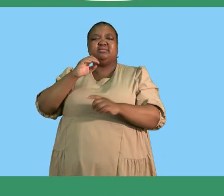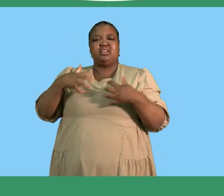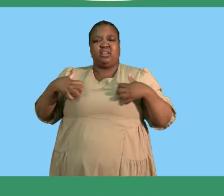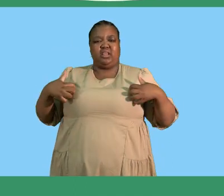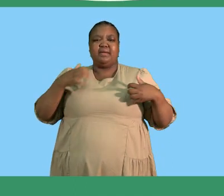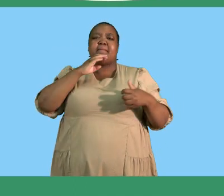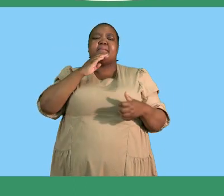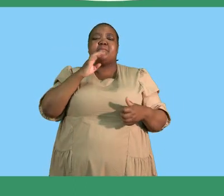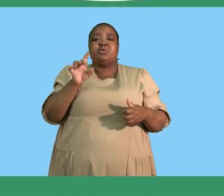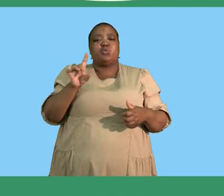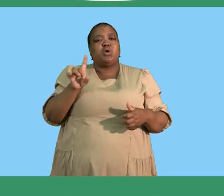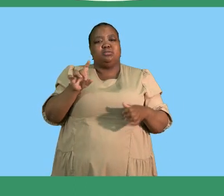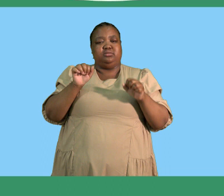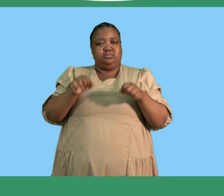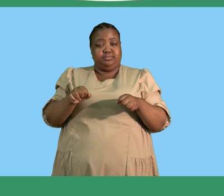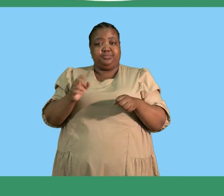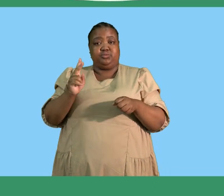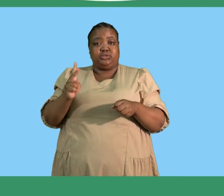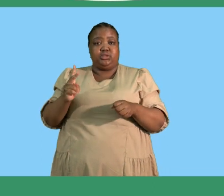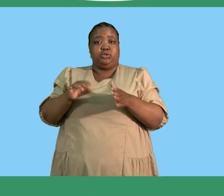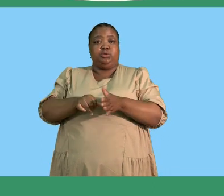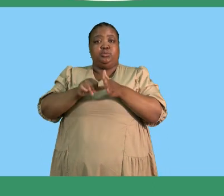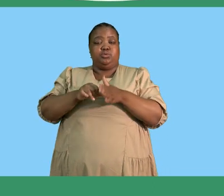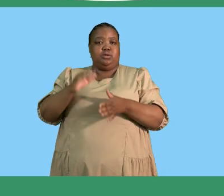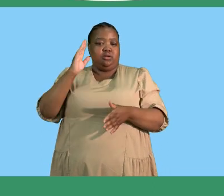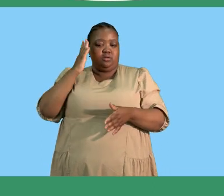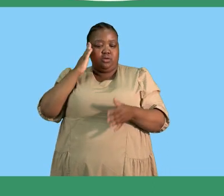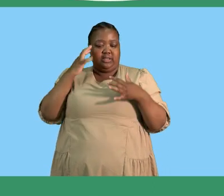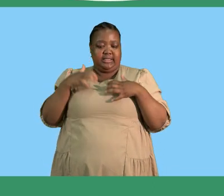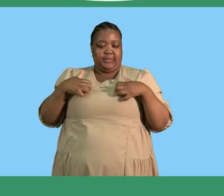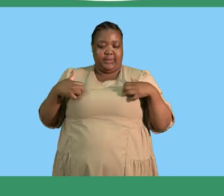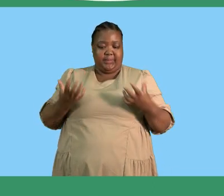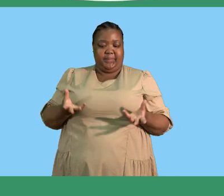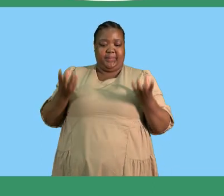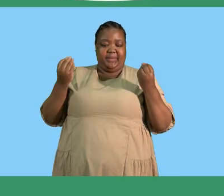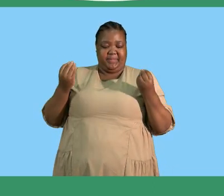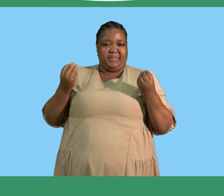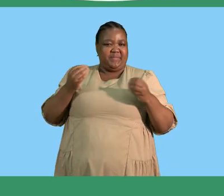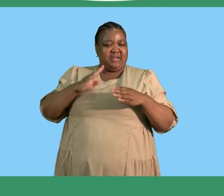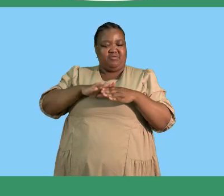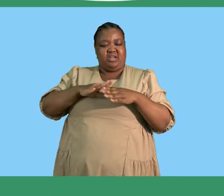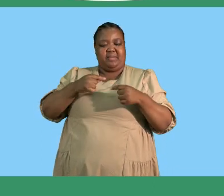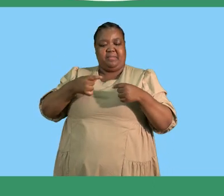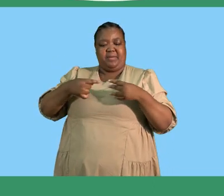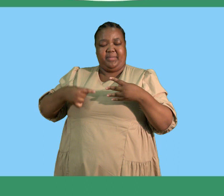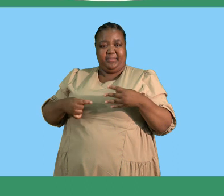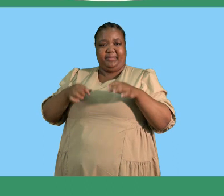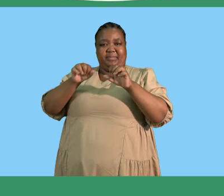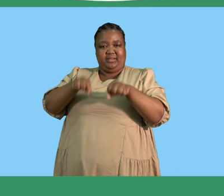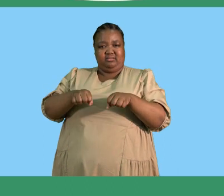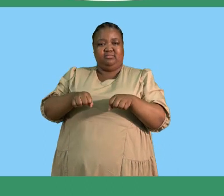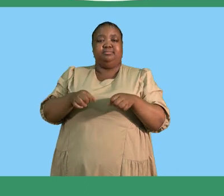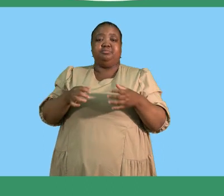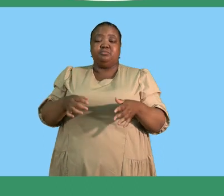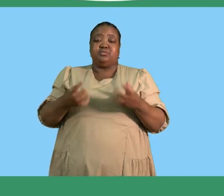also, you must be able to know that there are different causes of stress in the workplace, and for that, we